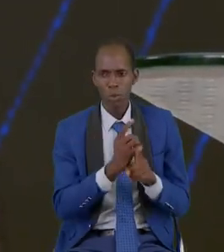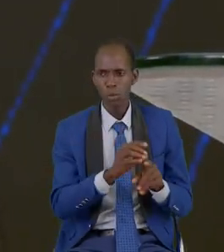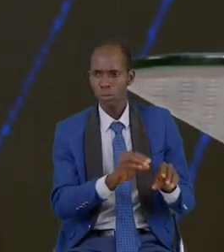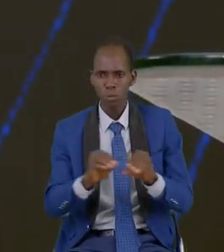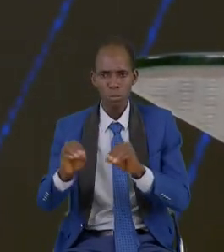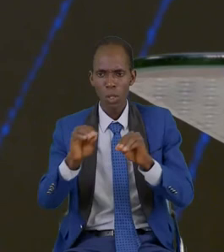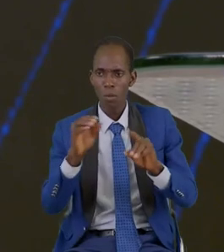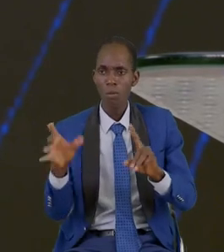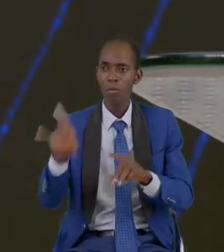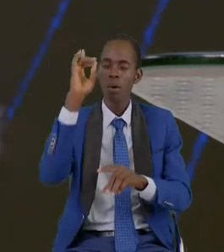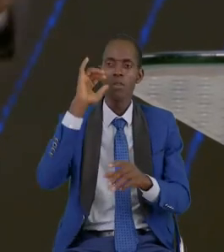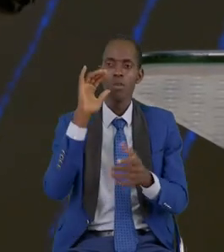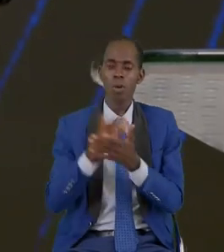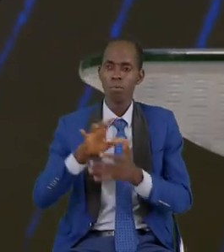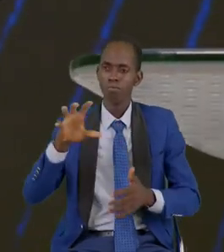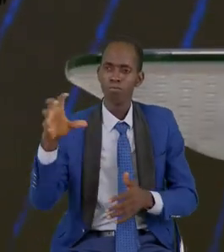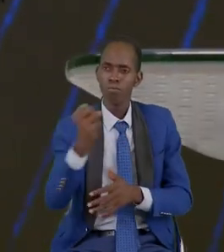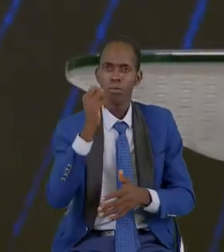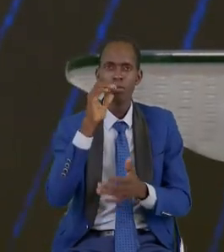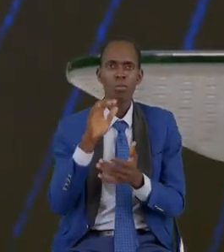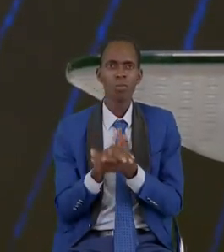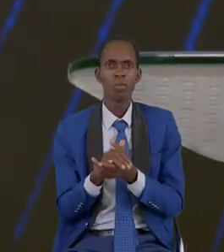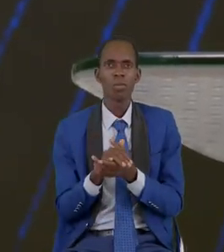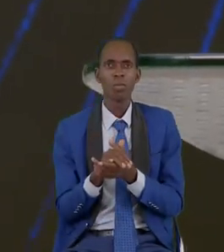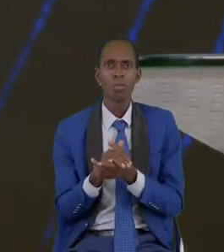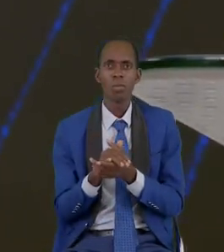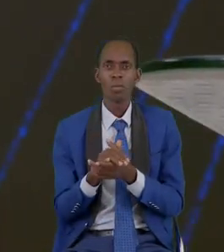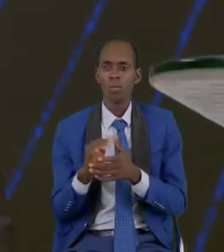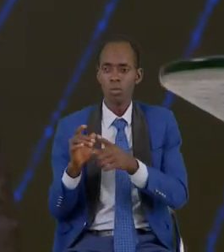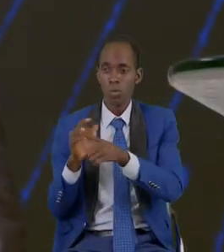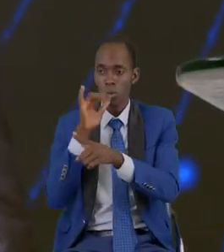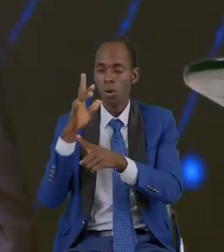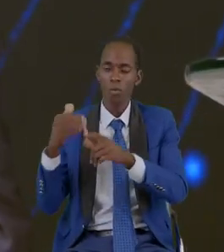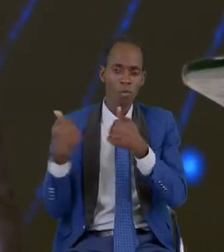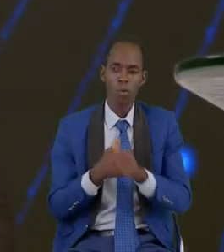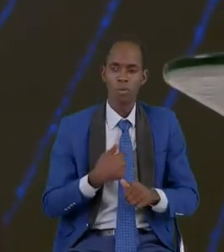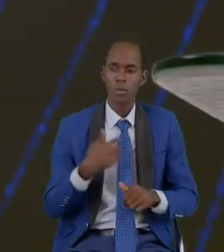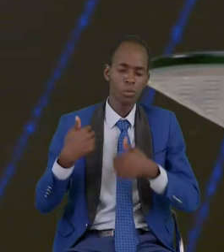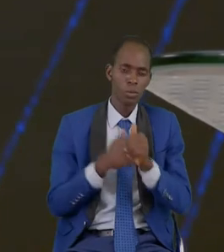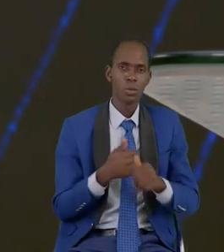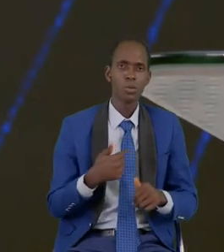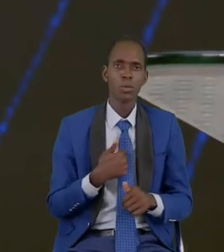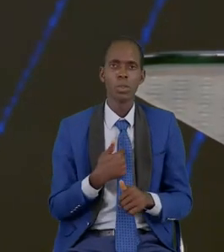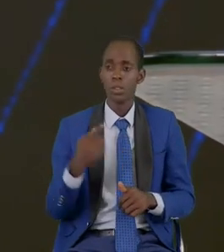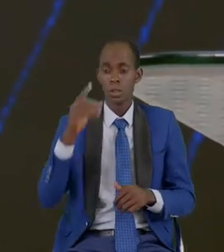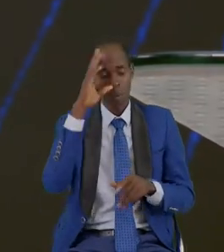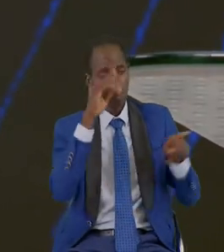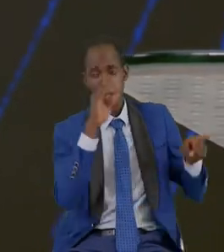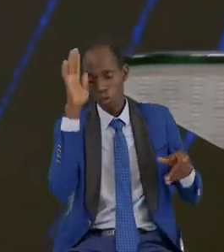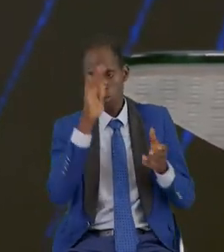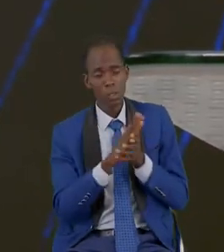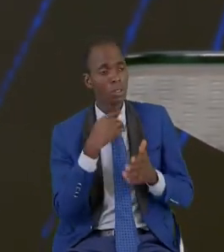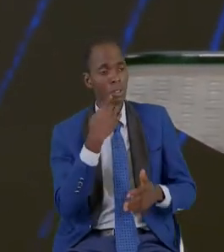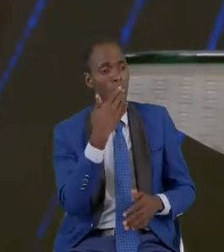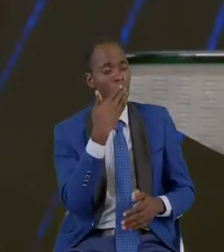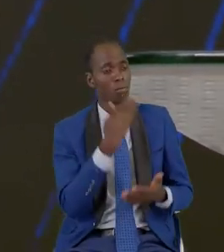and said, why are you staying with this man? Come with me. This man, say bye-bye to him. Are you